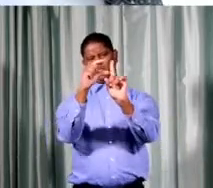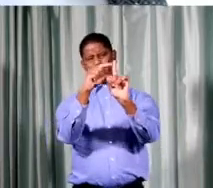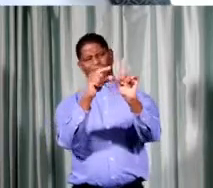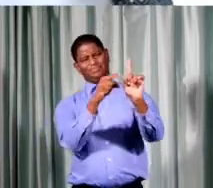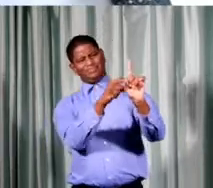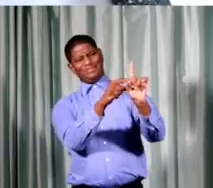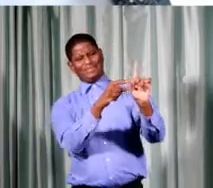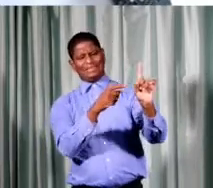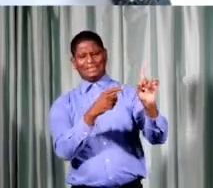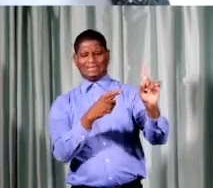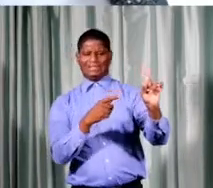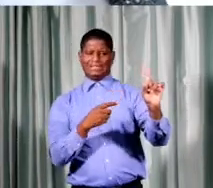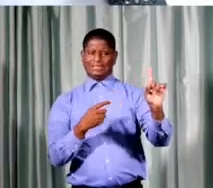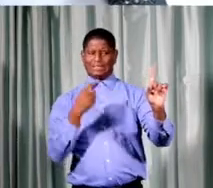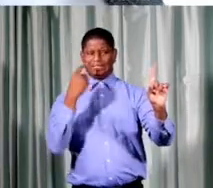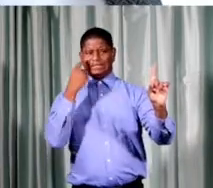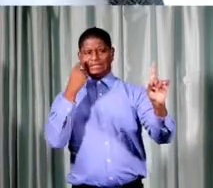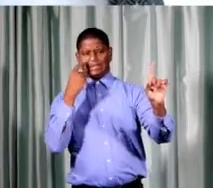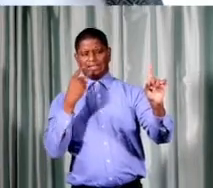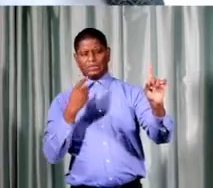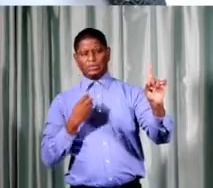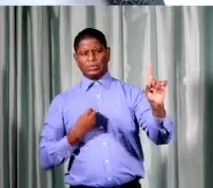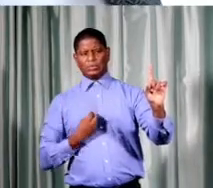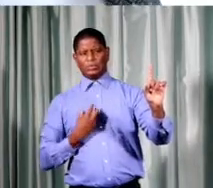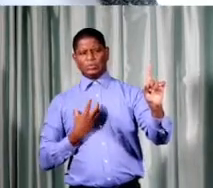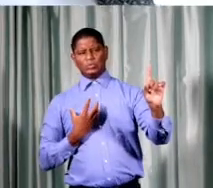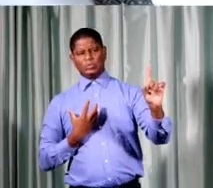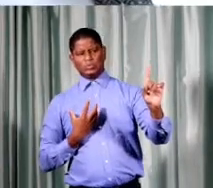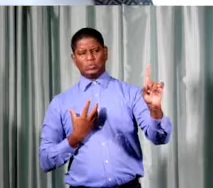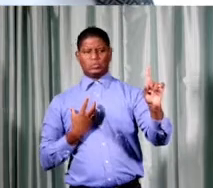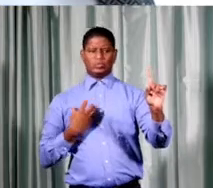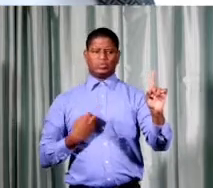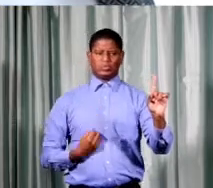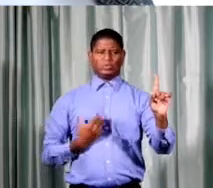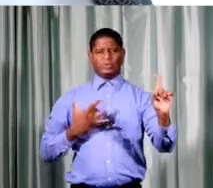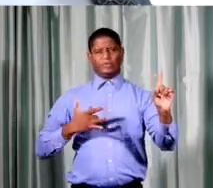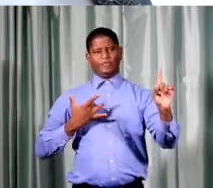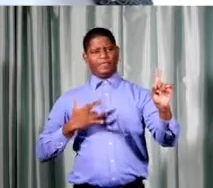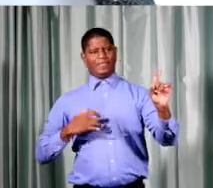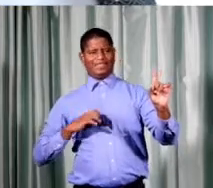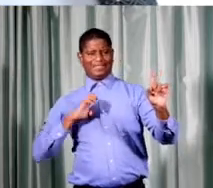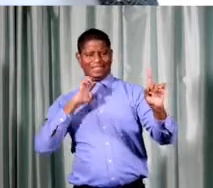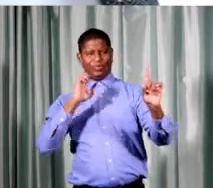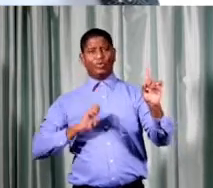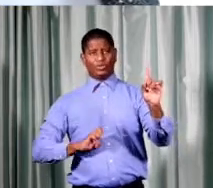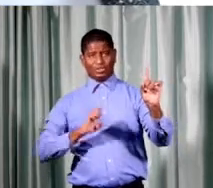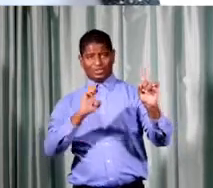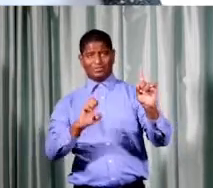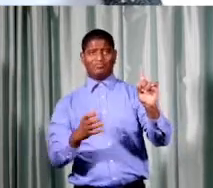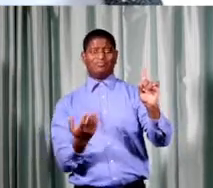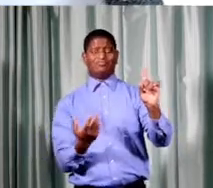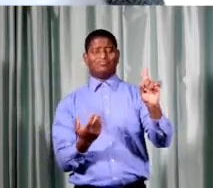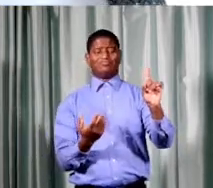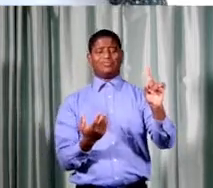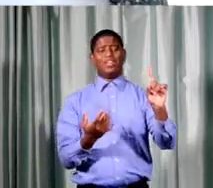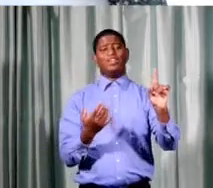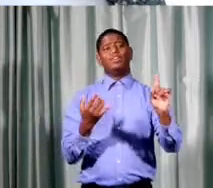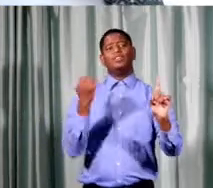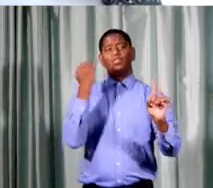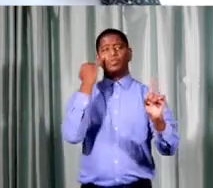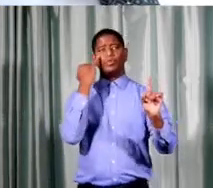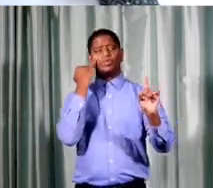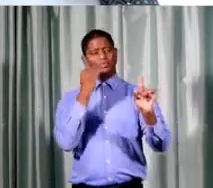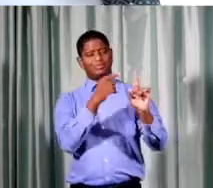You're a credit to the organization. There is a debit. You put good and bad to this concept of debit and credit.